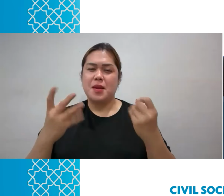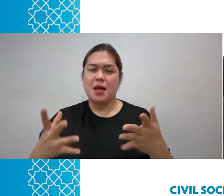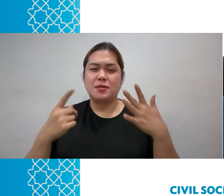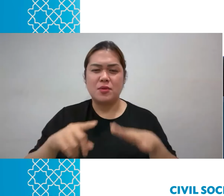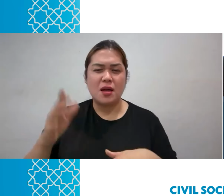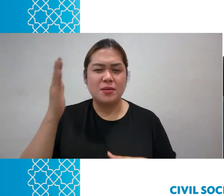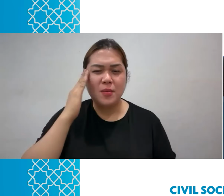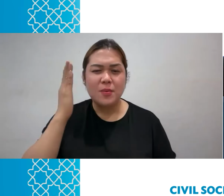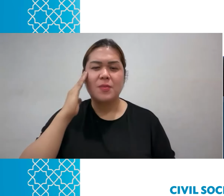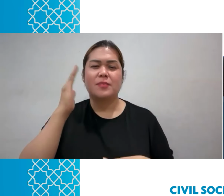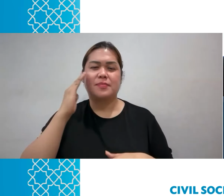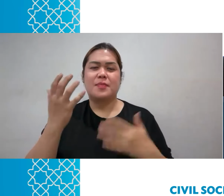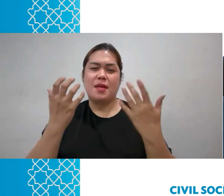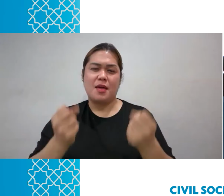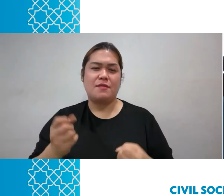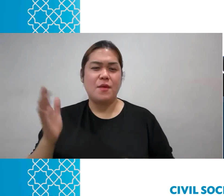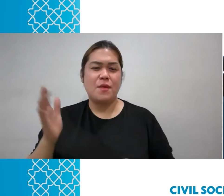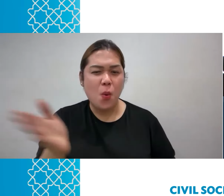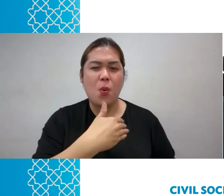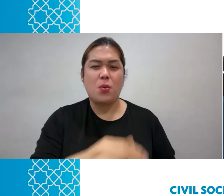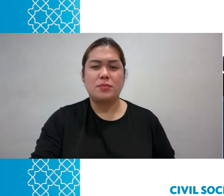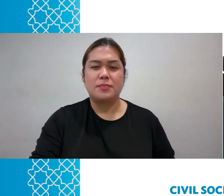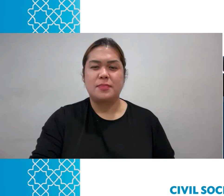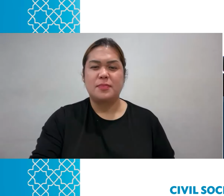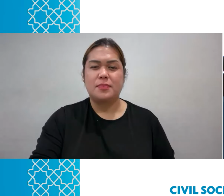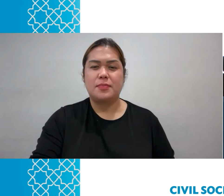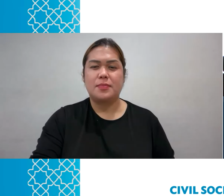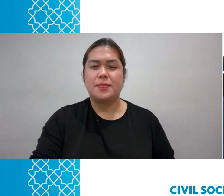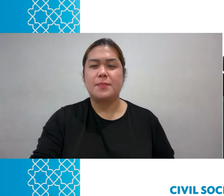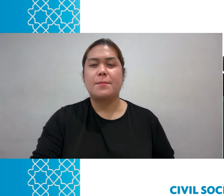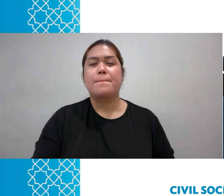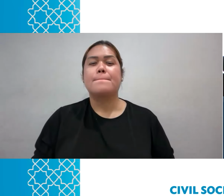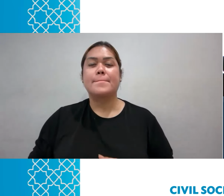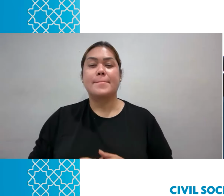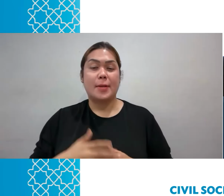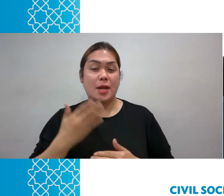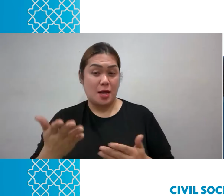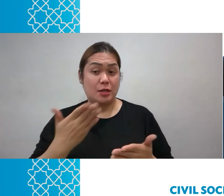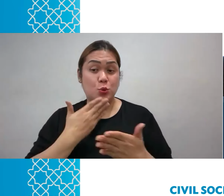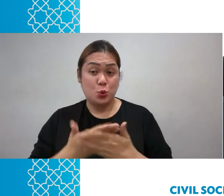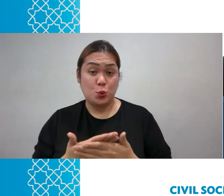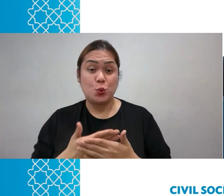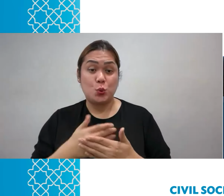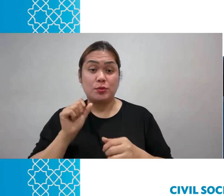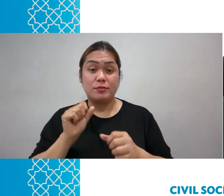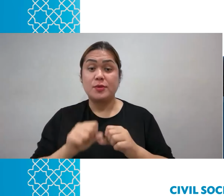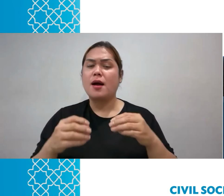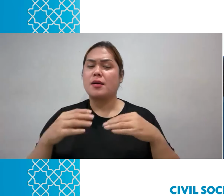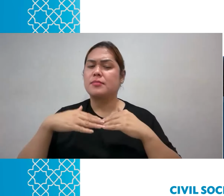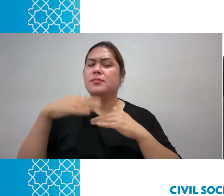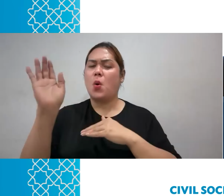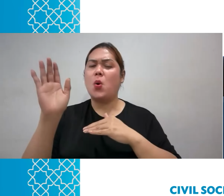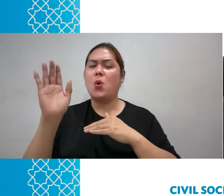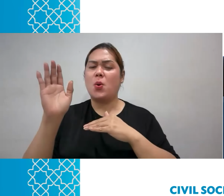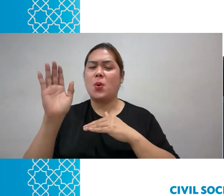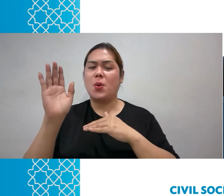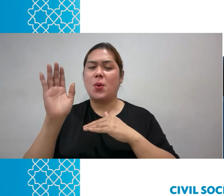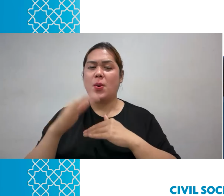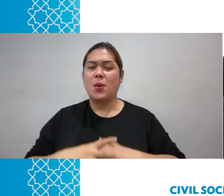all the good words there and so on. The more we actually go into where